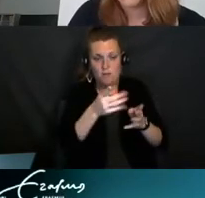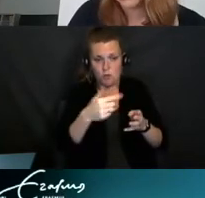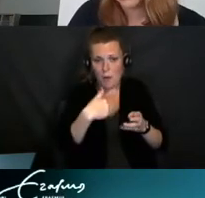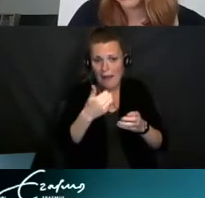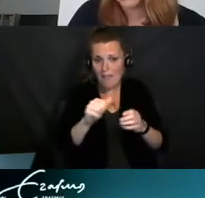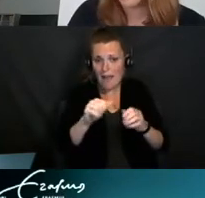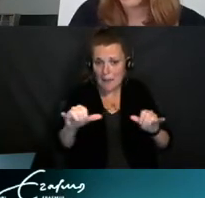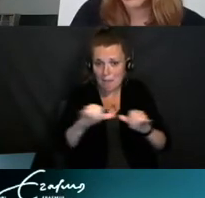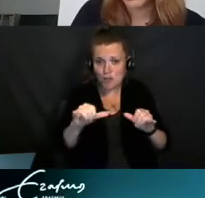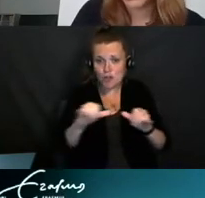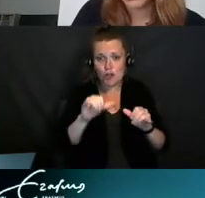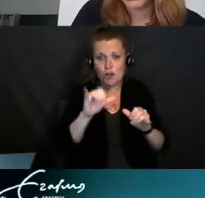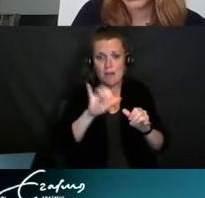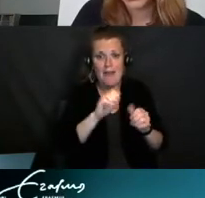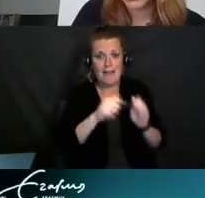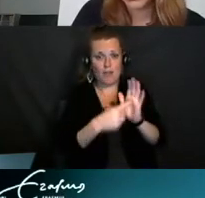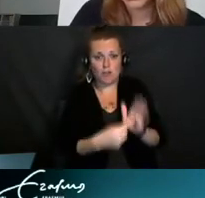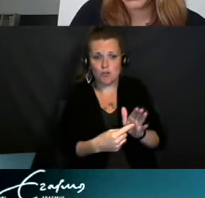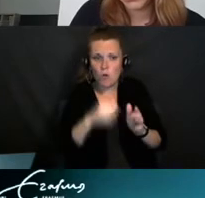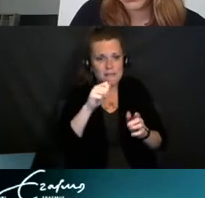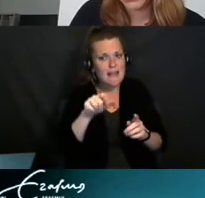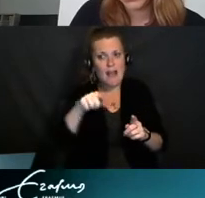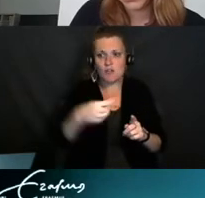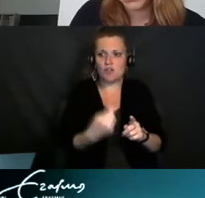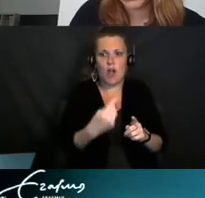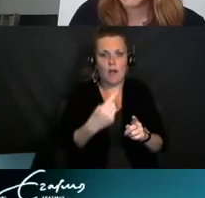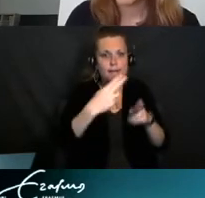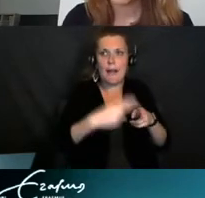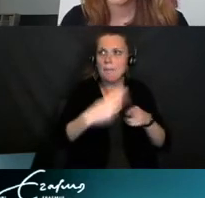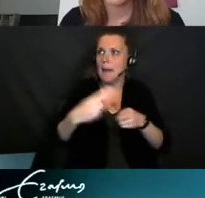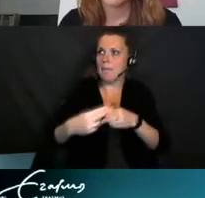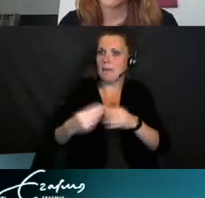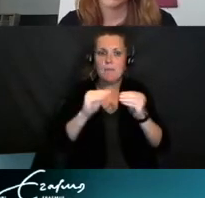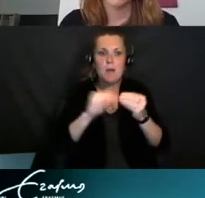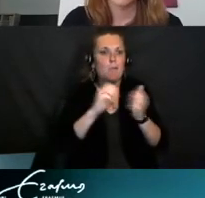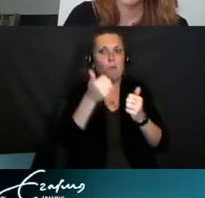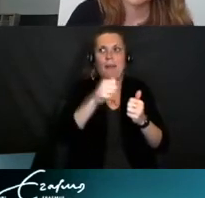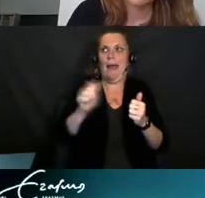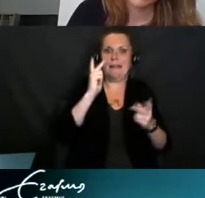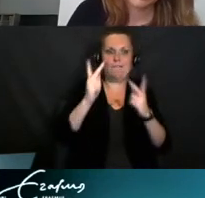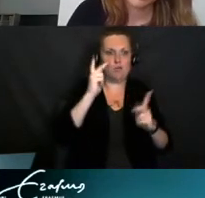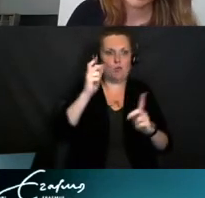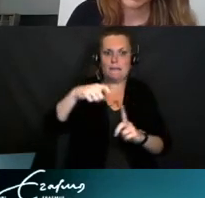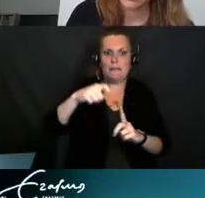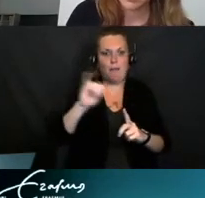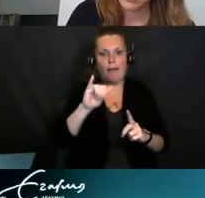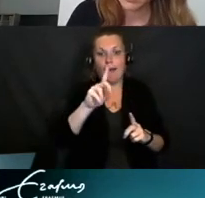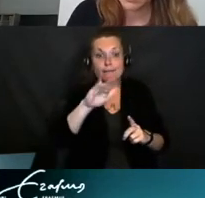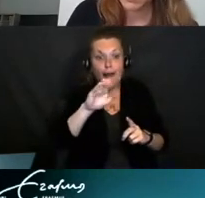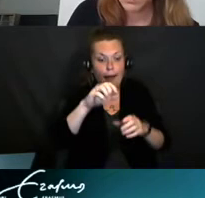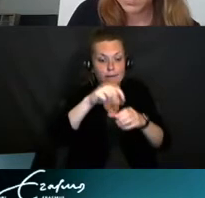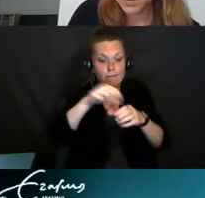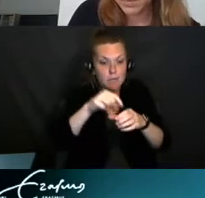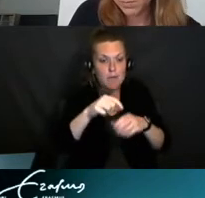whatever naming numbers in any visual stimuli, let's say like dice patterns or some just scattered dots, and